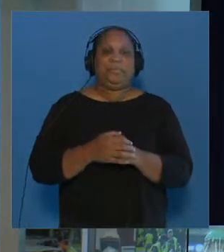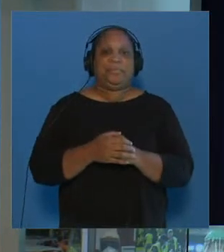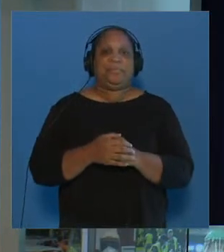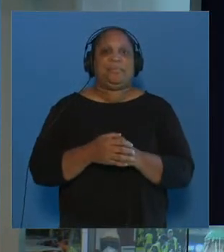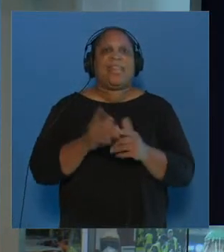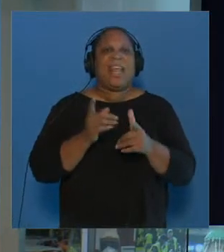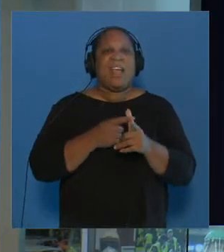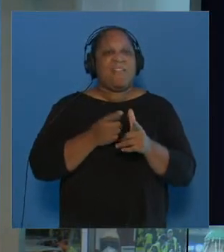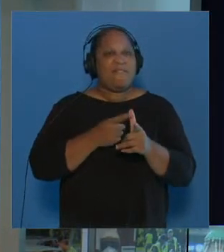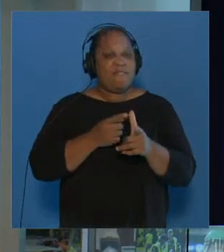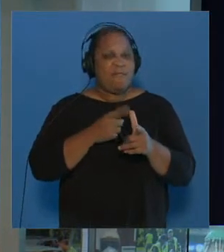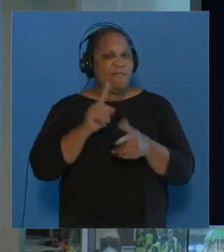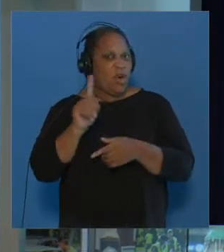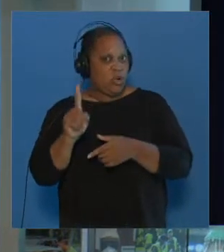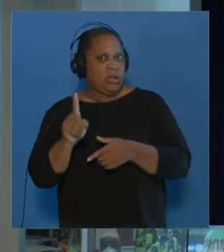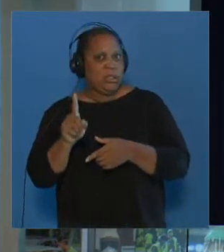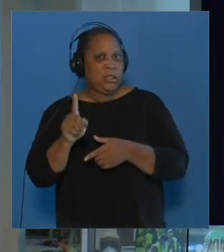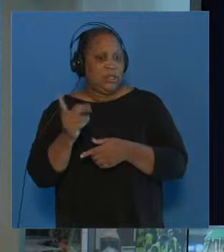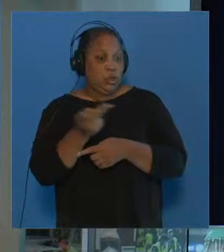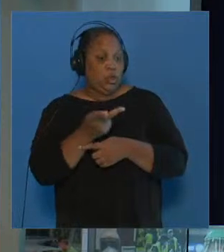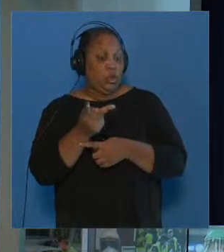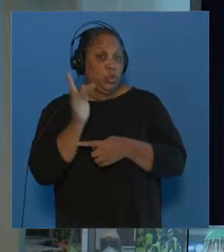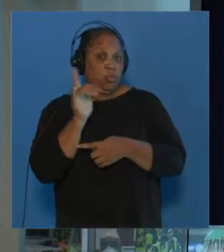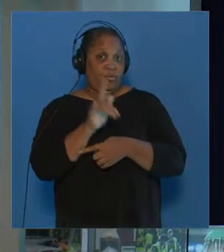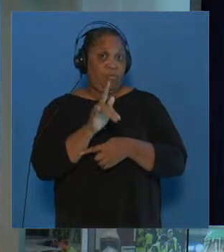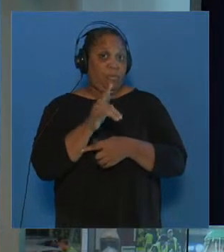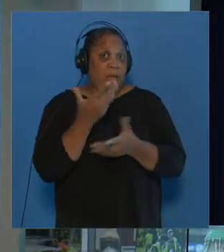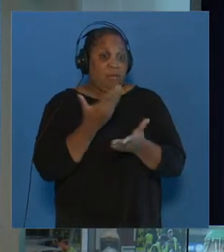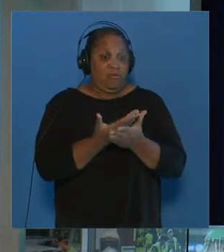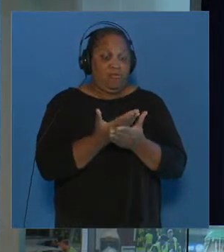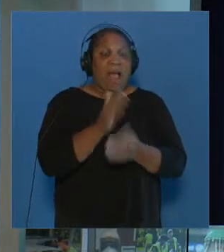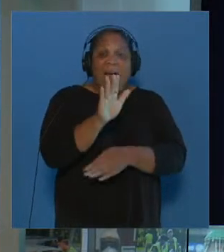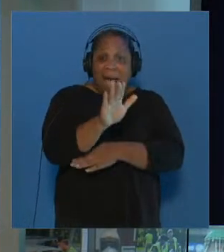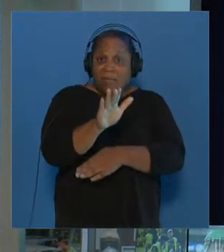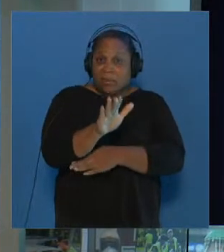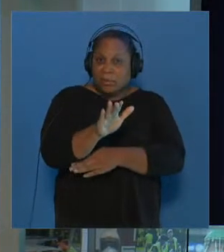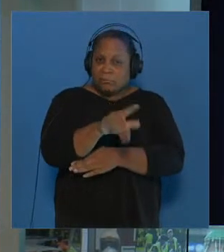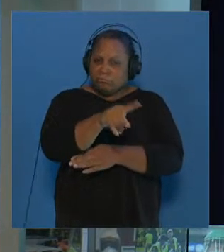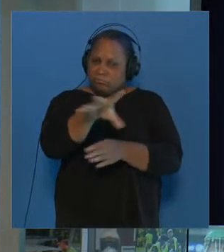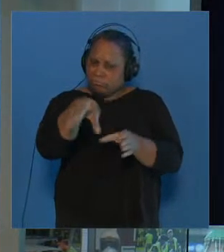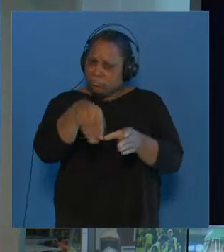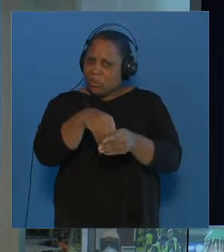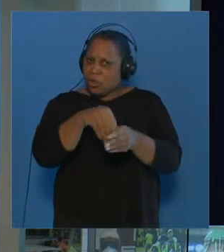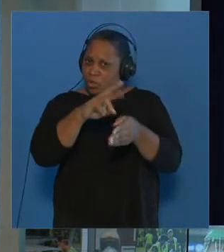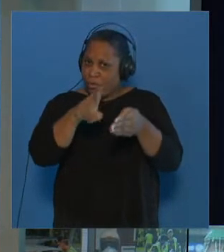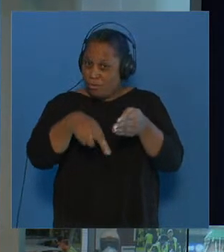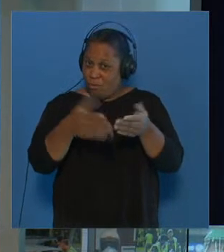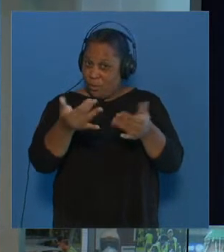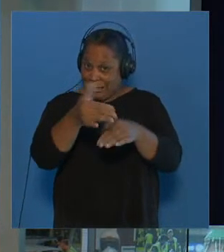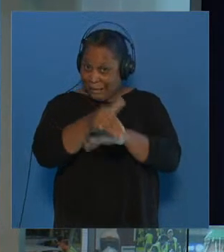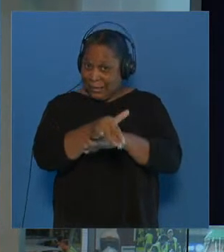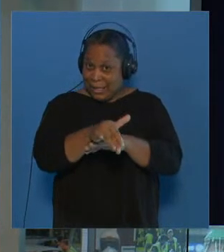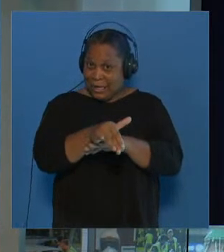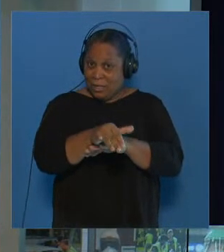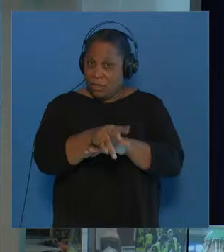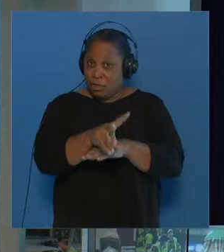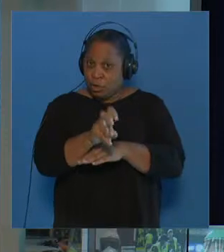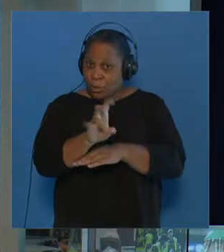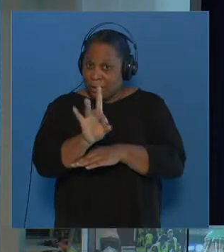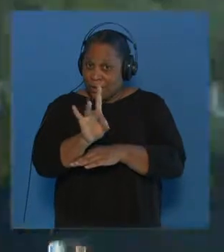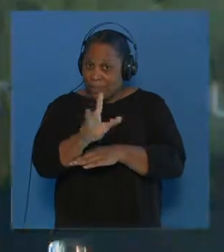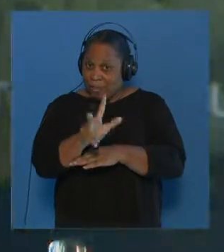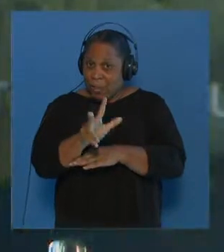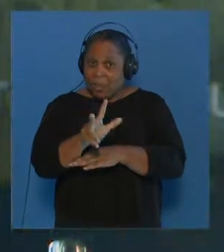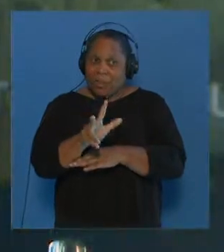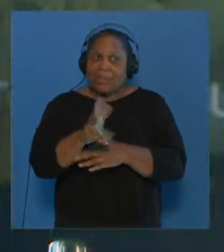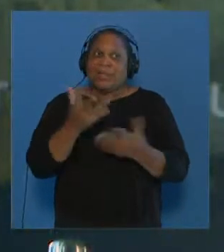My first question, were the two flights that arrived this afternoon, were they included in the results tonight that you mentioned with the 283? I wish